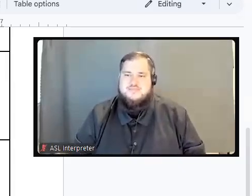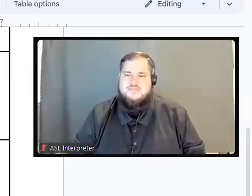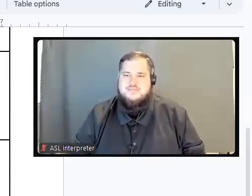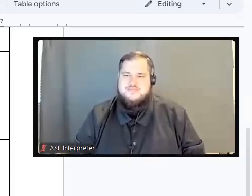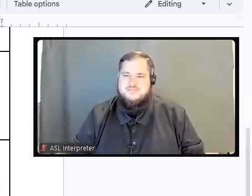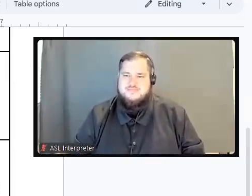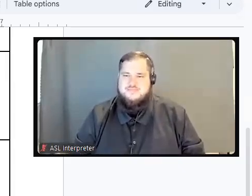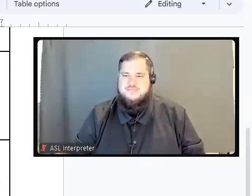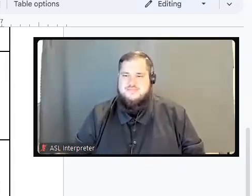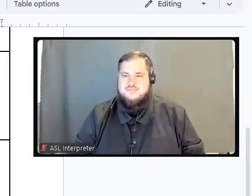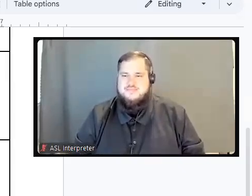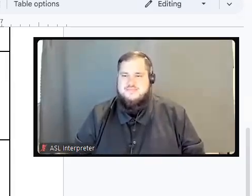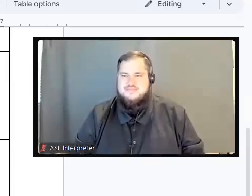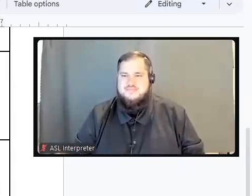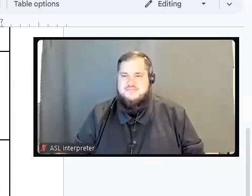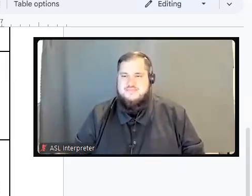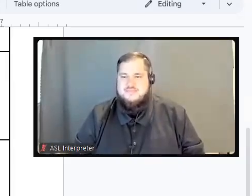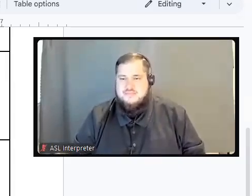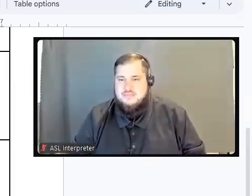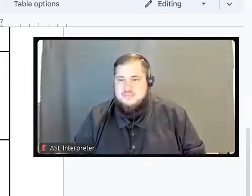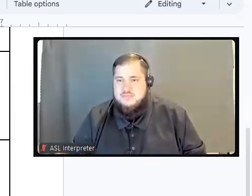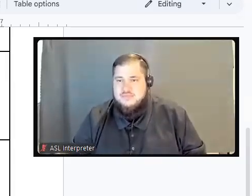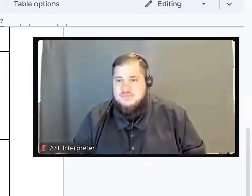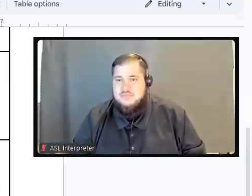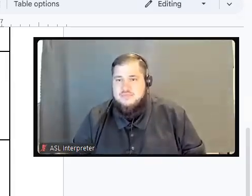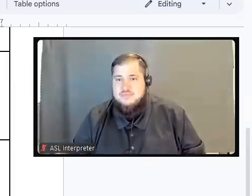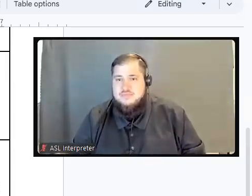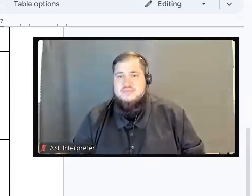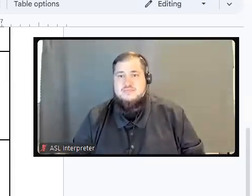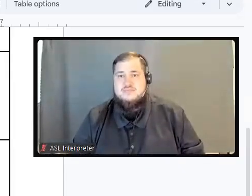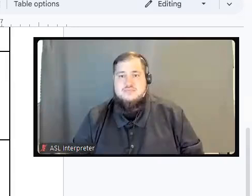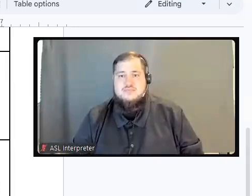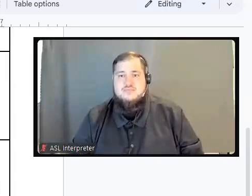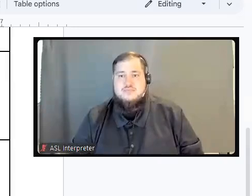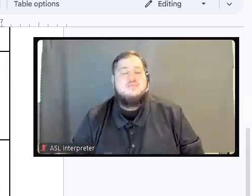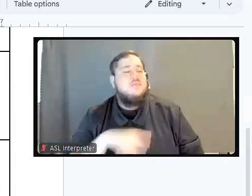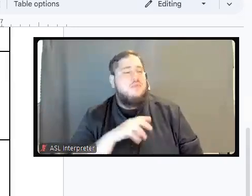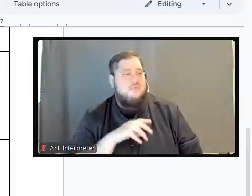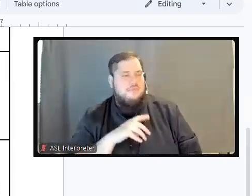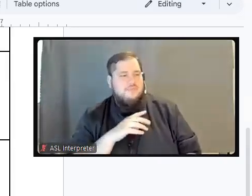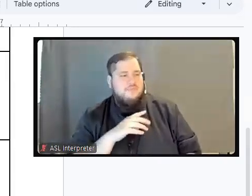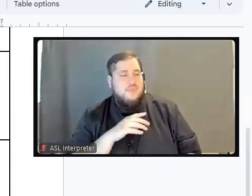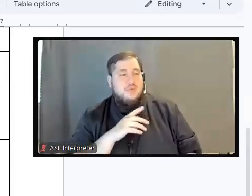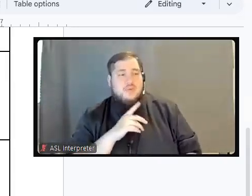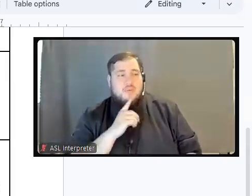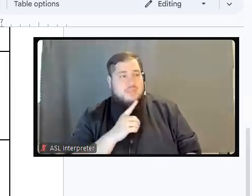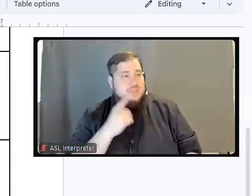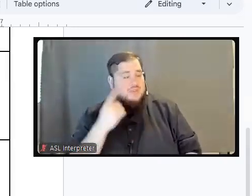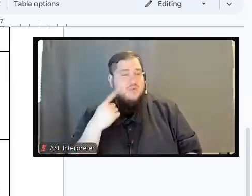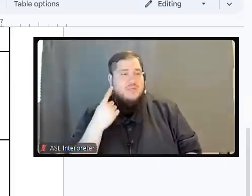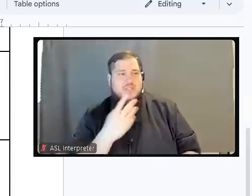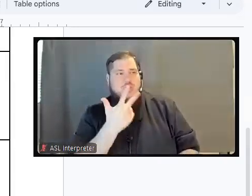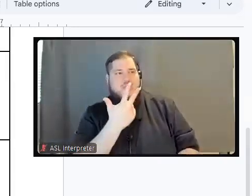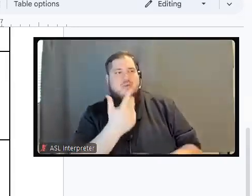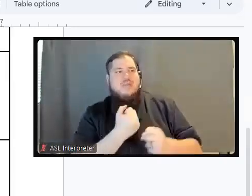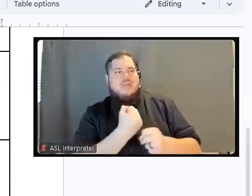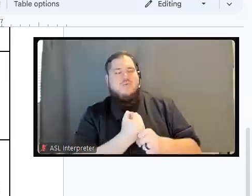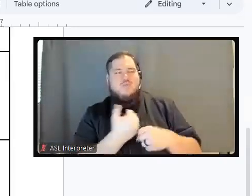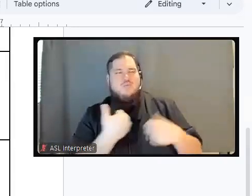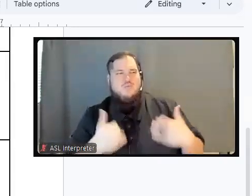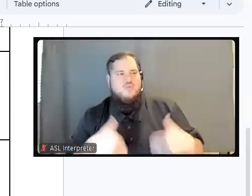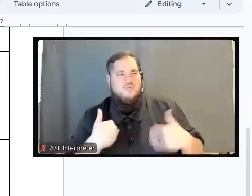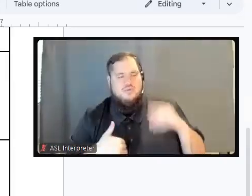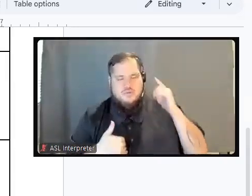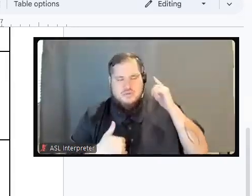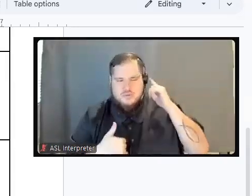I know, it's 3, that's crazy, 3 years. So as all of our council members know that have been on our